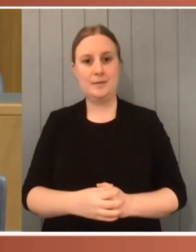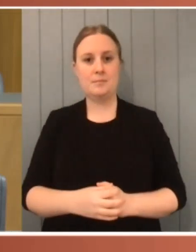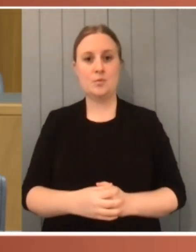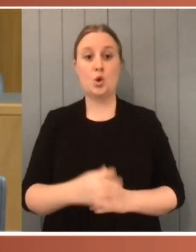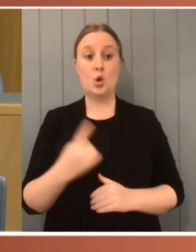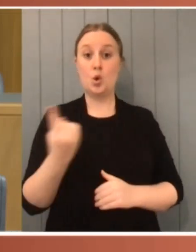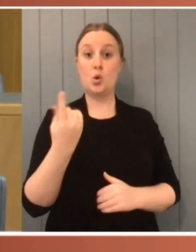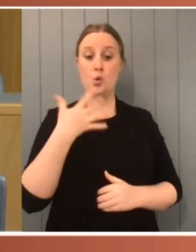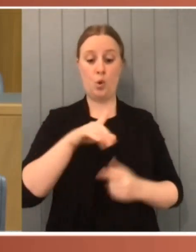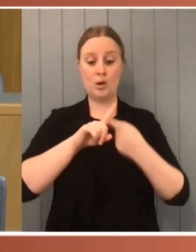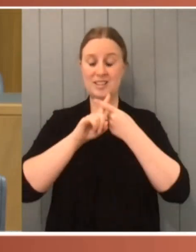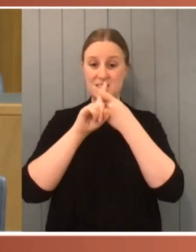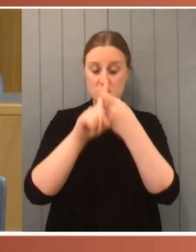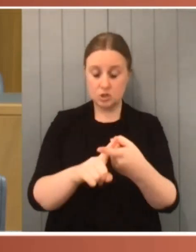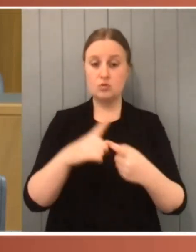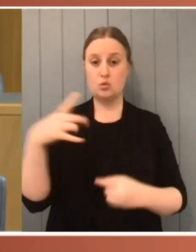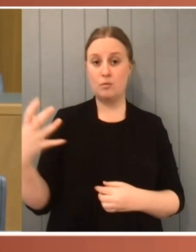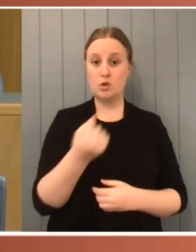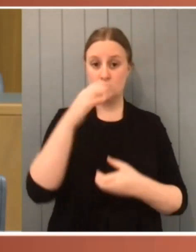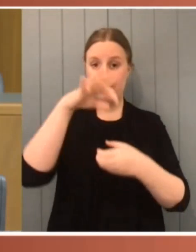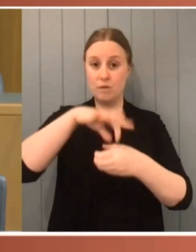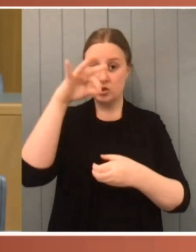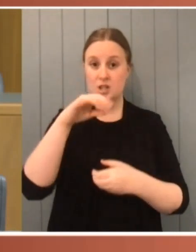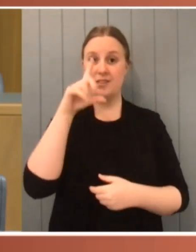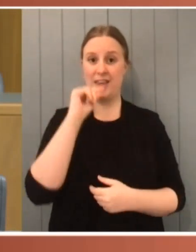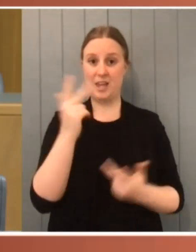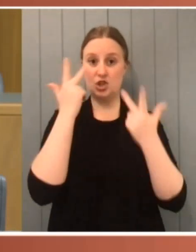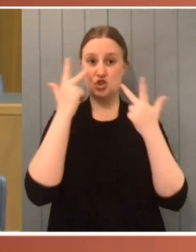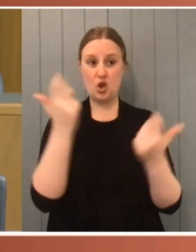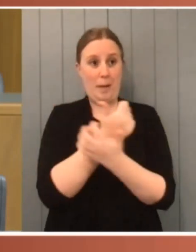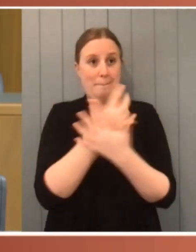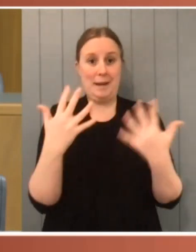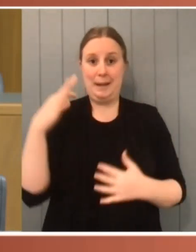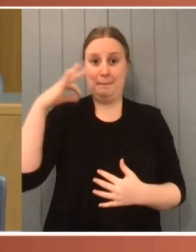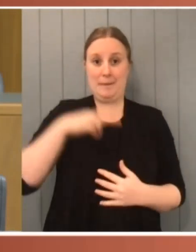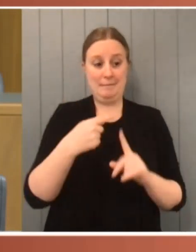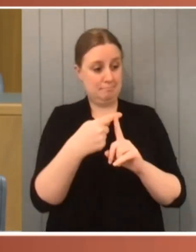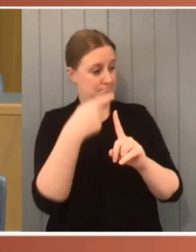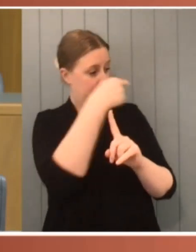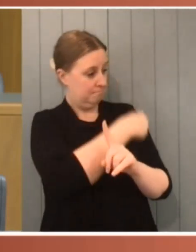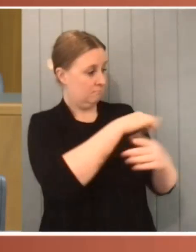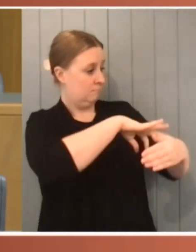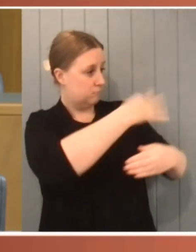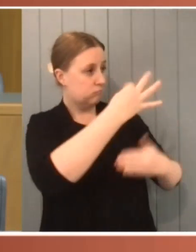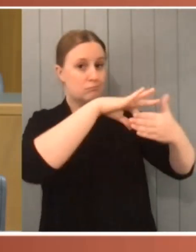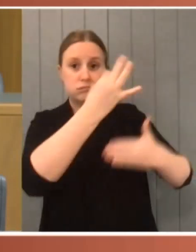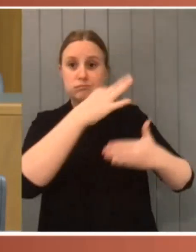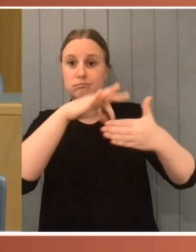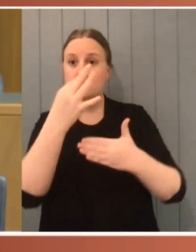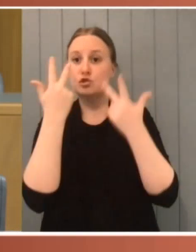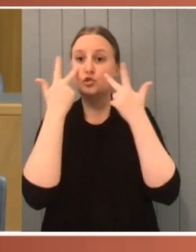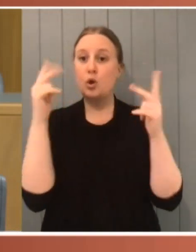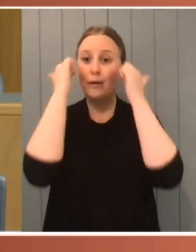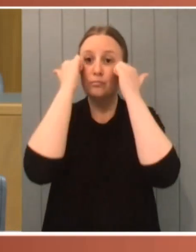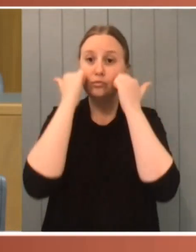been able to point to demonstrable benefits, not least the consistently high turnout. Equally,